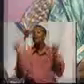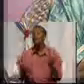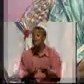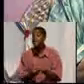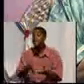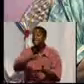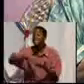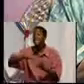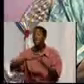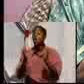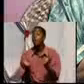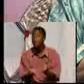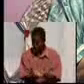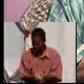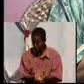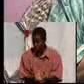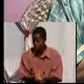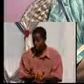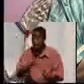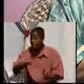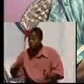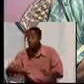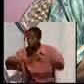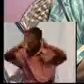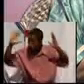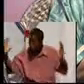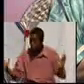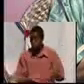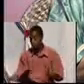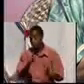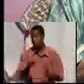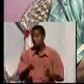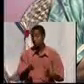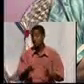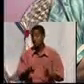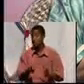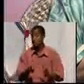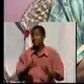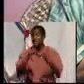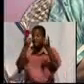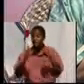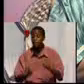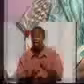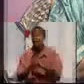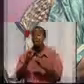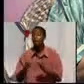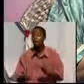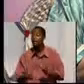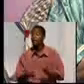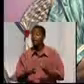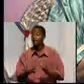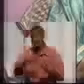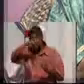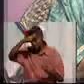the activities of the whole, you know, disability employment services would be as an incorporate, you